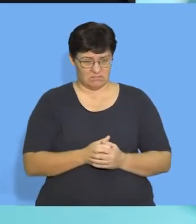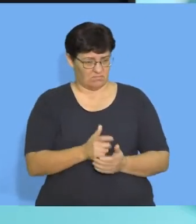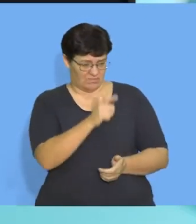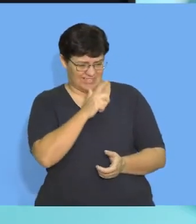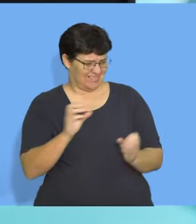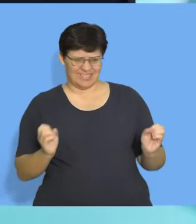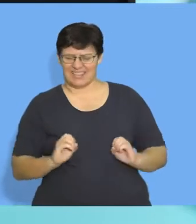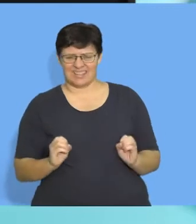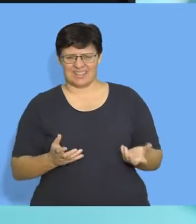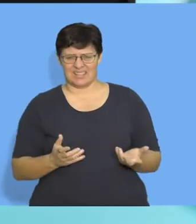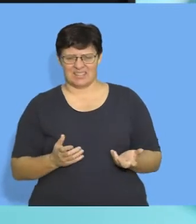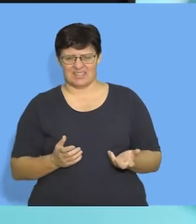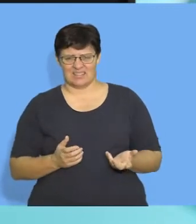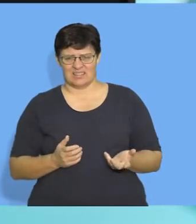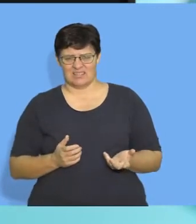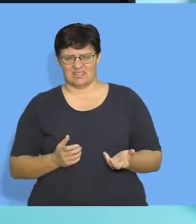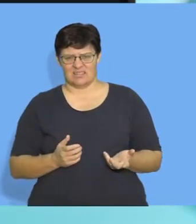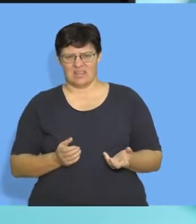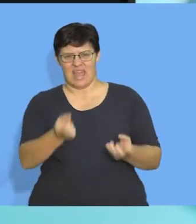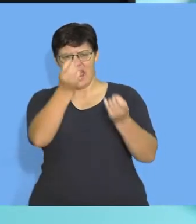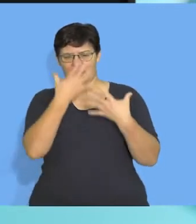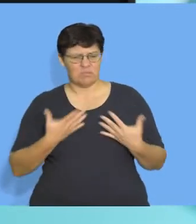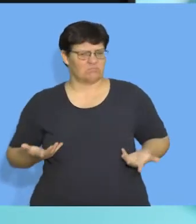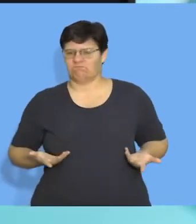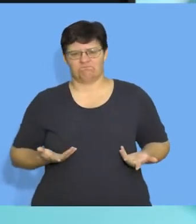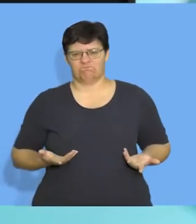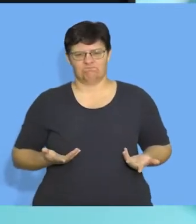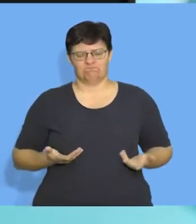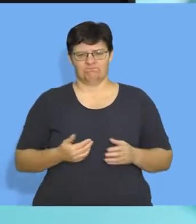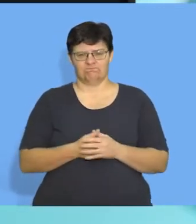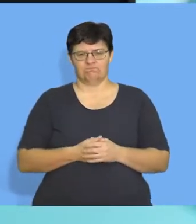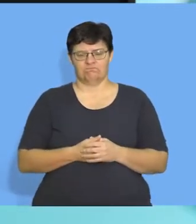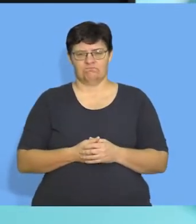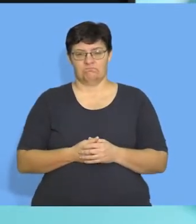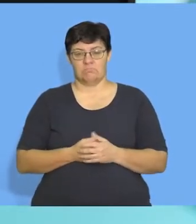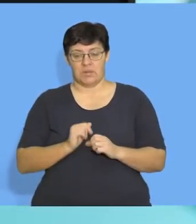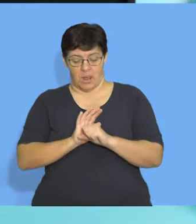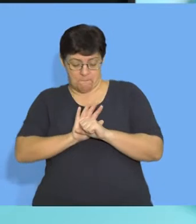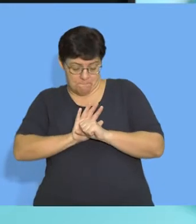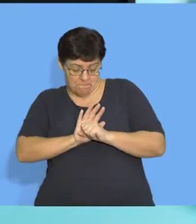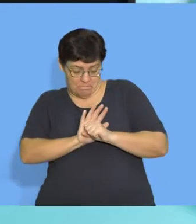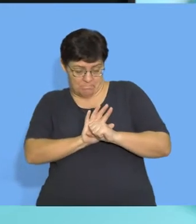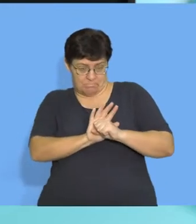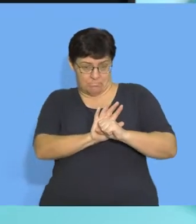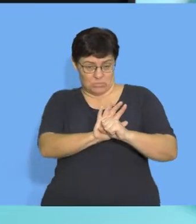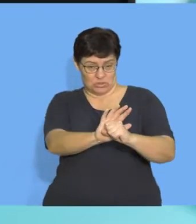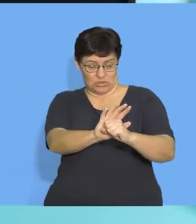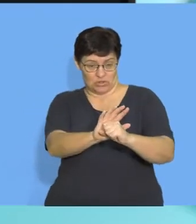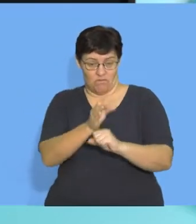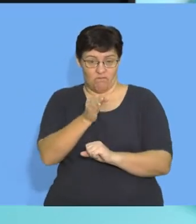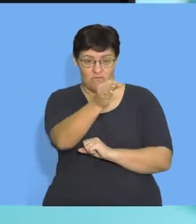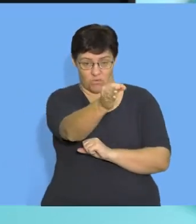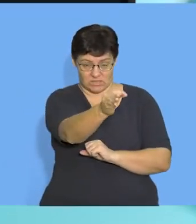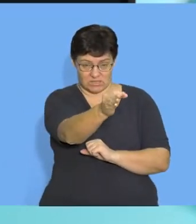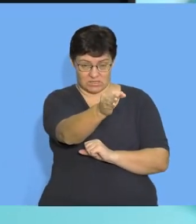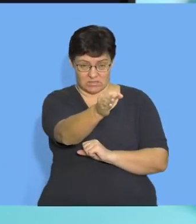much. It doesn't give me any information. But if I tell you that I'm pushing a box forward with